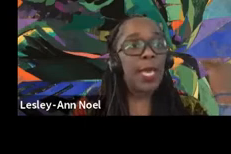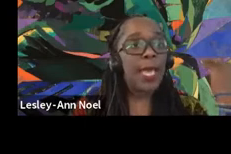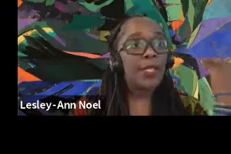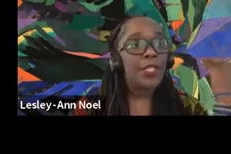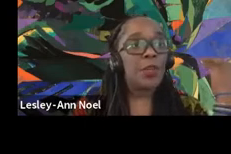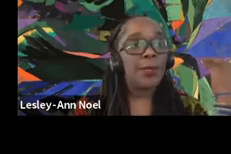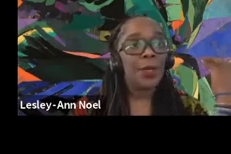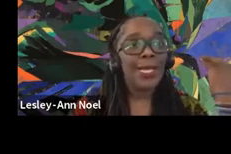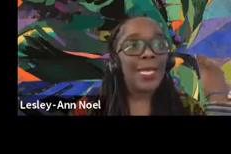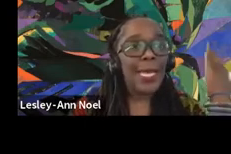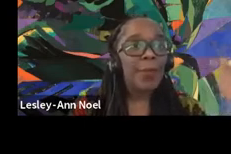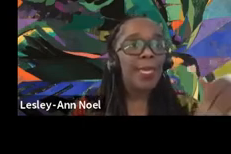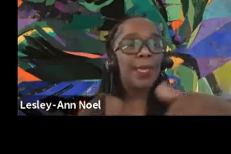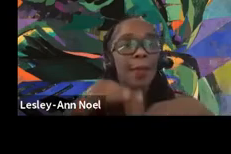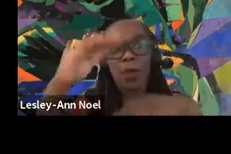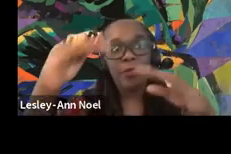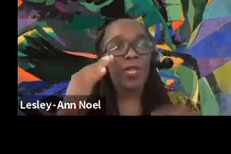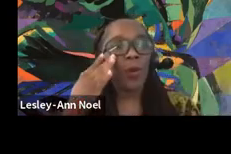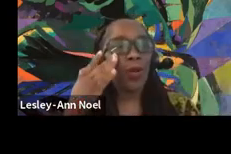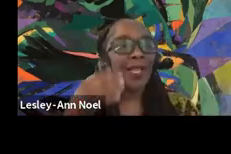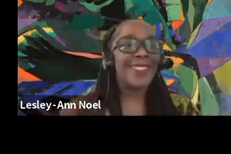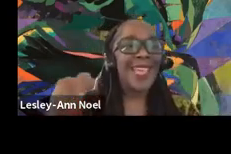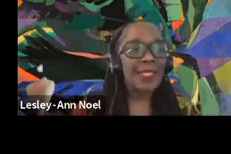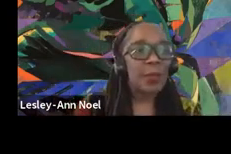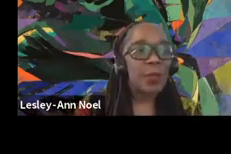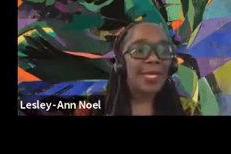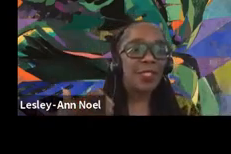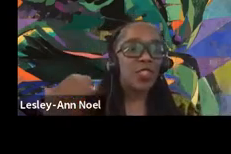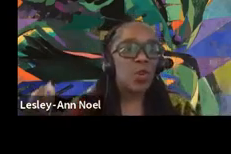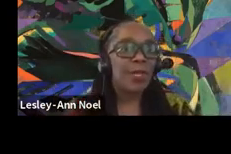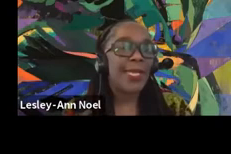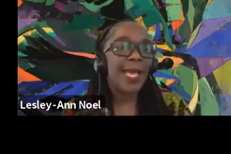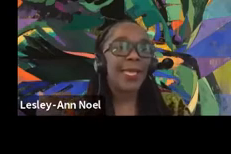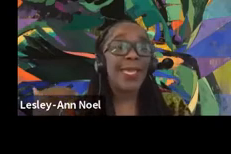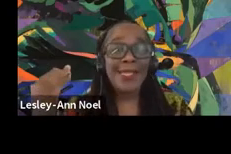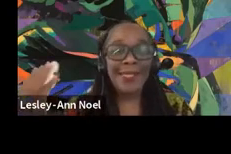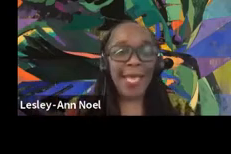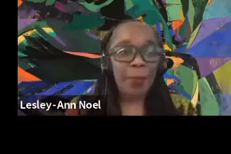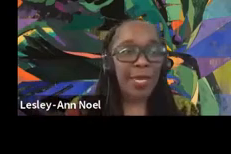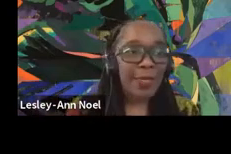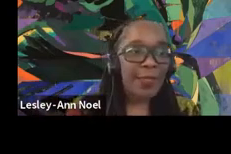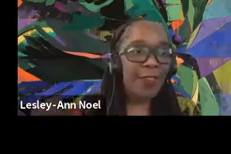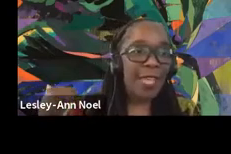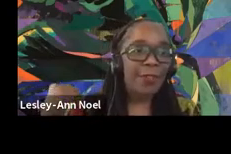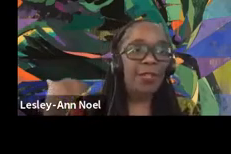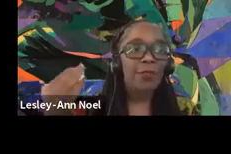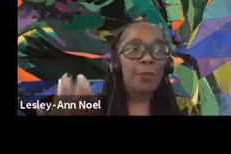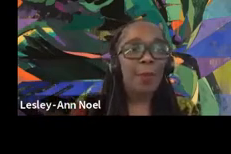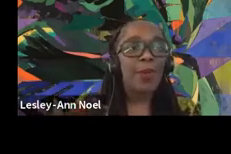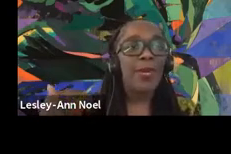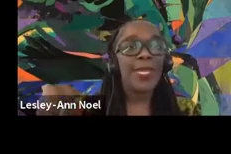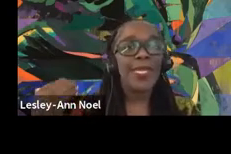world. And she talks about claiming, I'm not gonna read all, testimonies, storytelling, celebrating